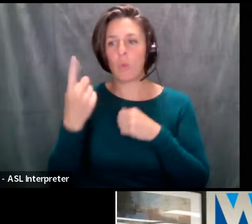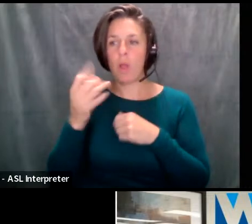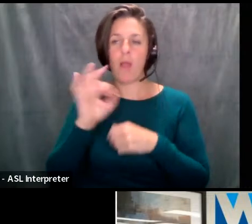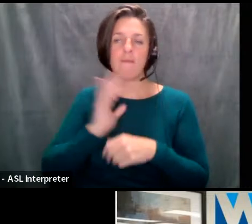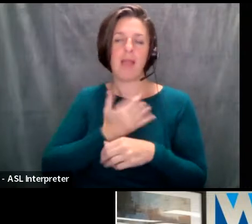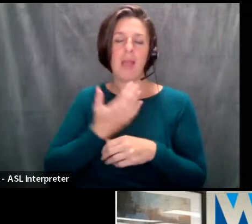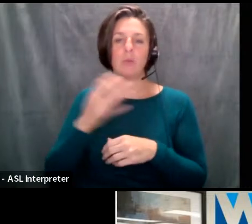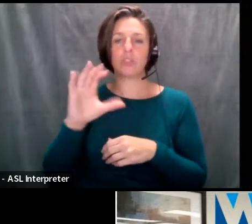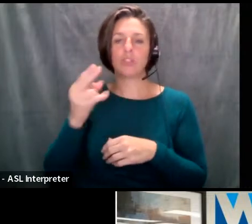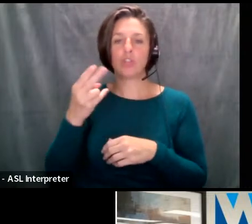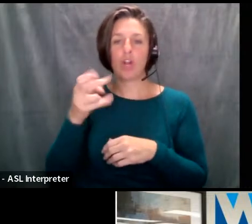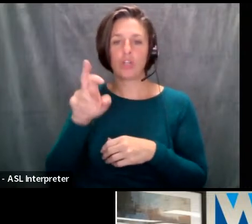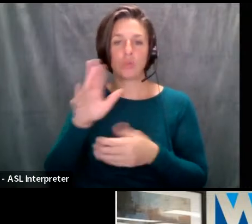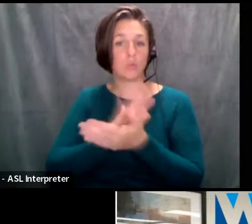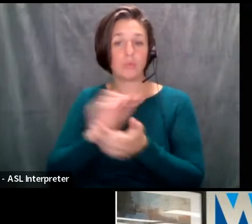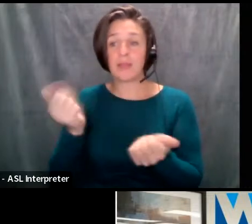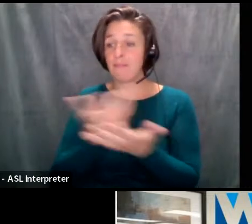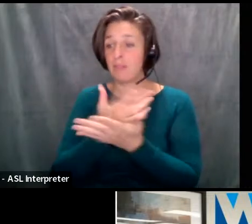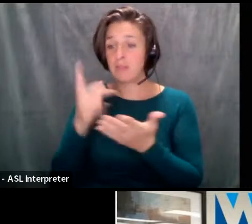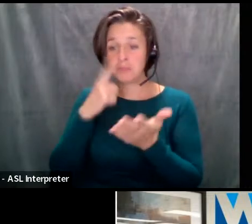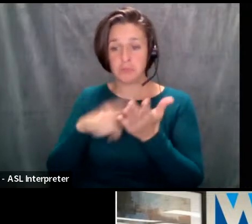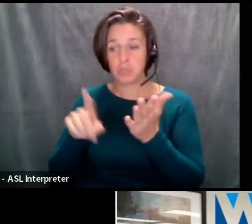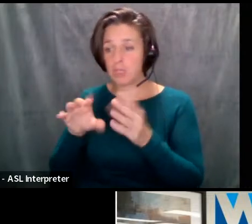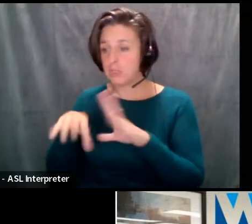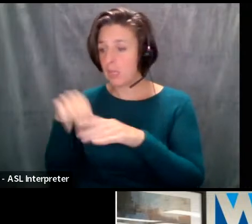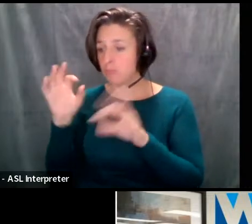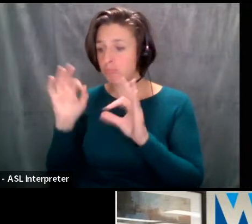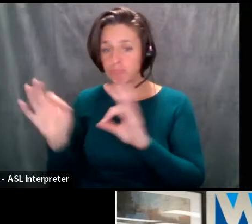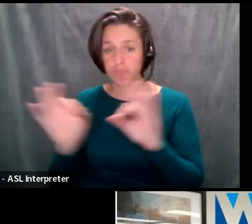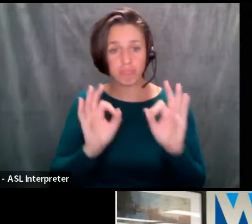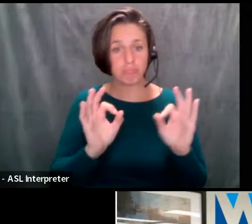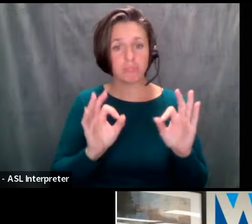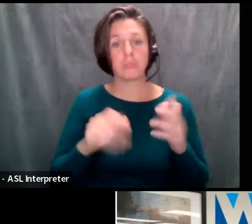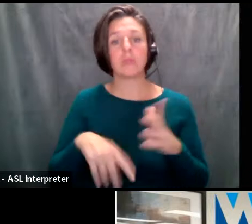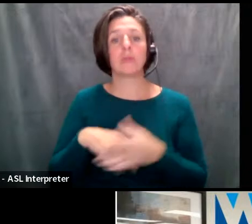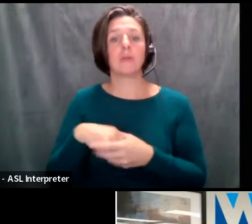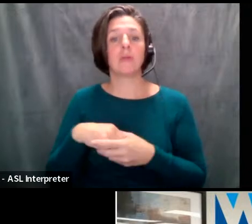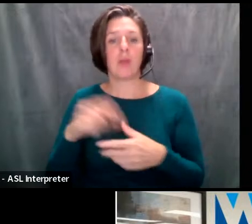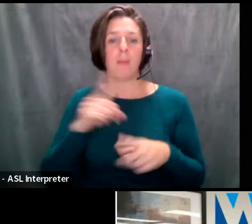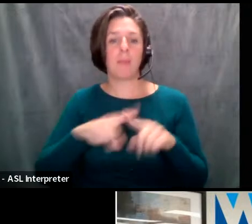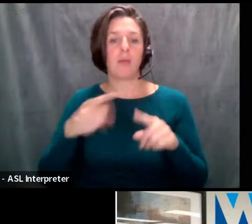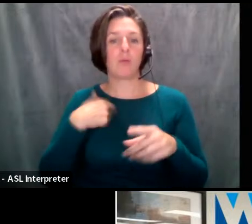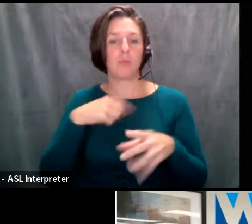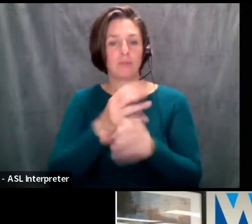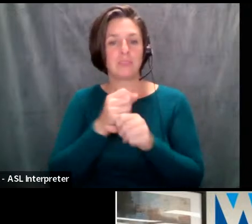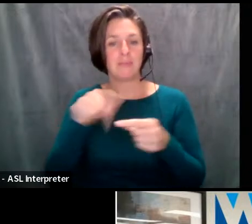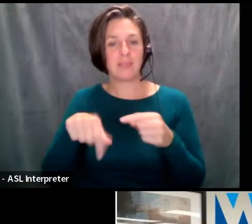And everything checked out, but we received this from the county office.